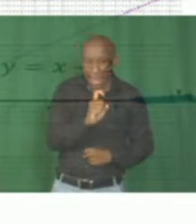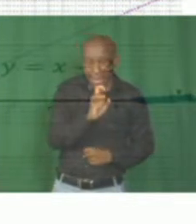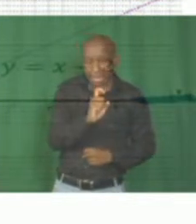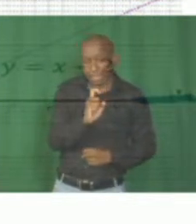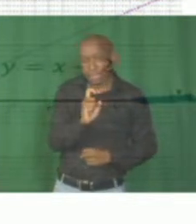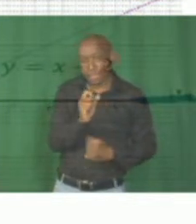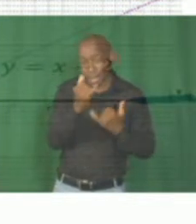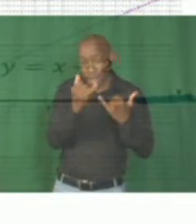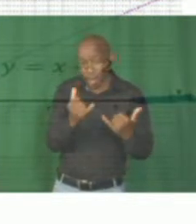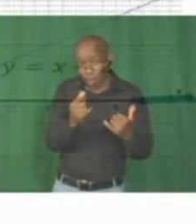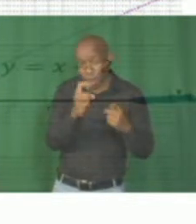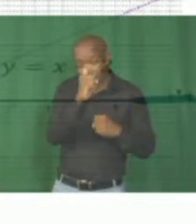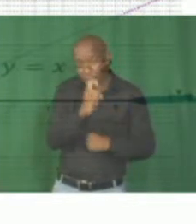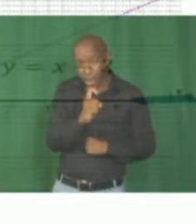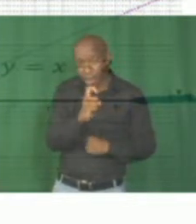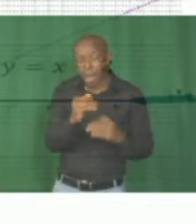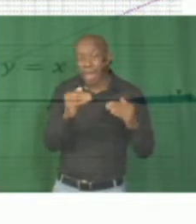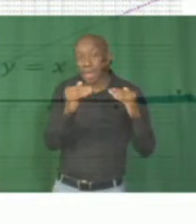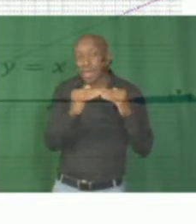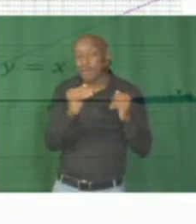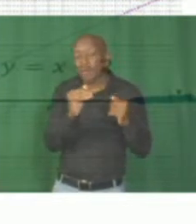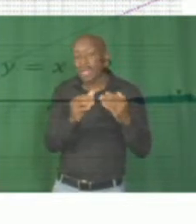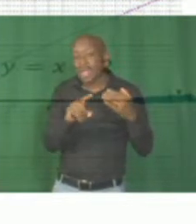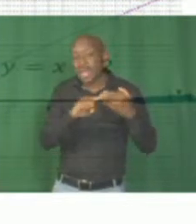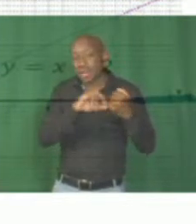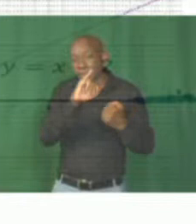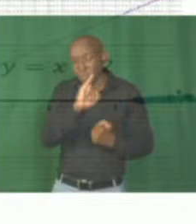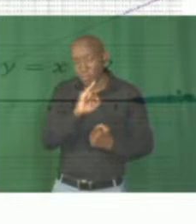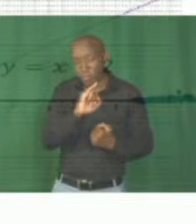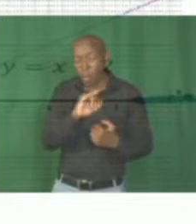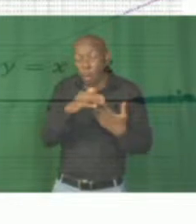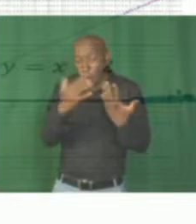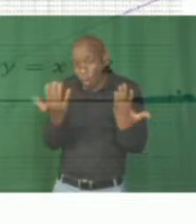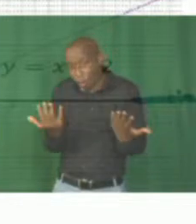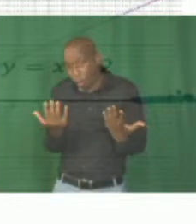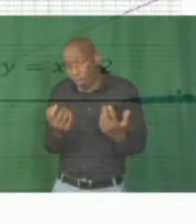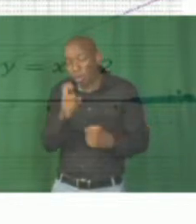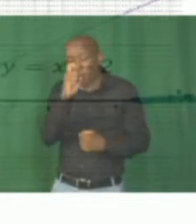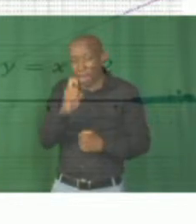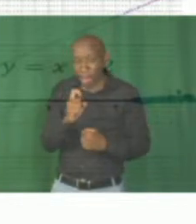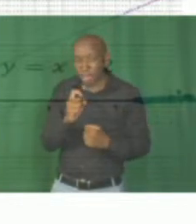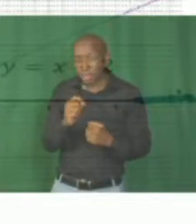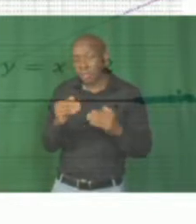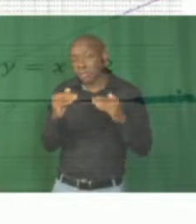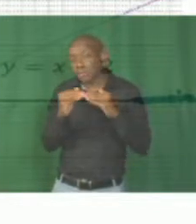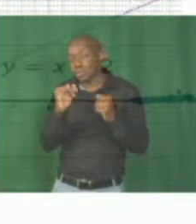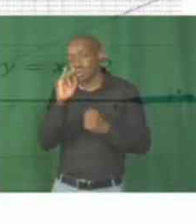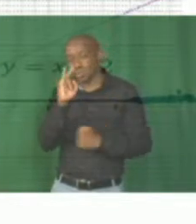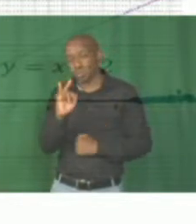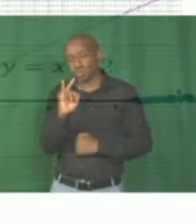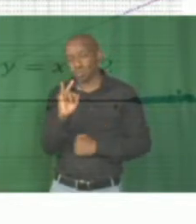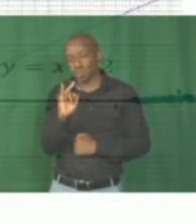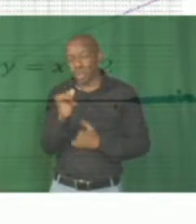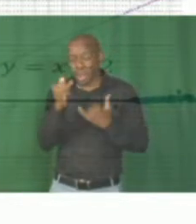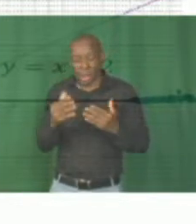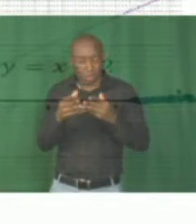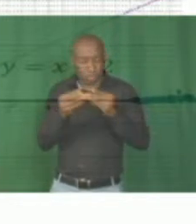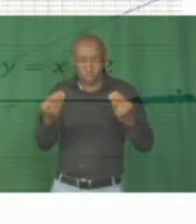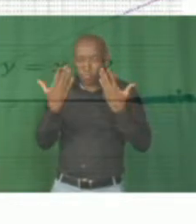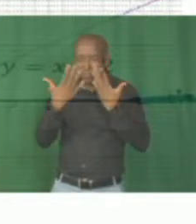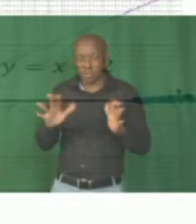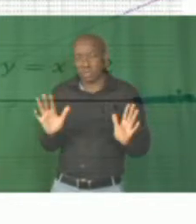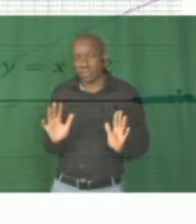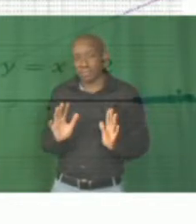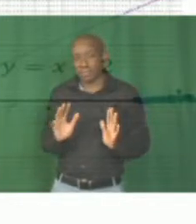x is equal to negative 1 or x is equal to 2. So we have solved that